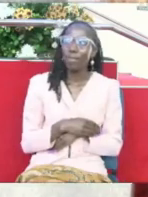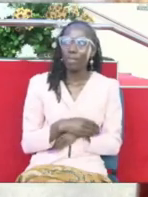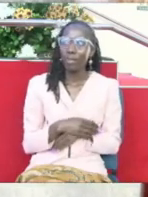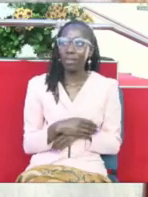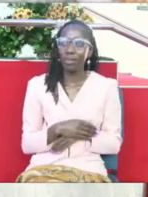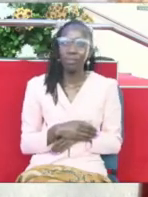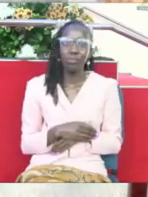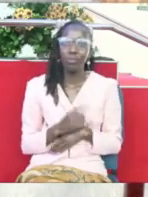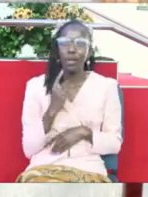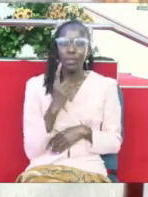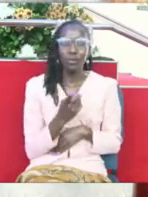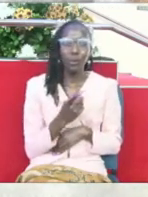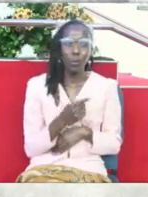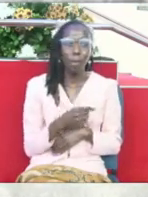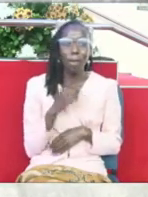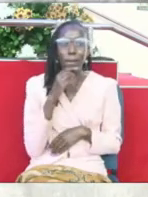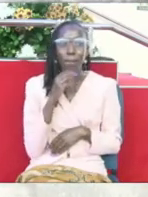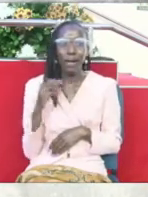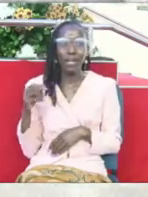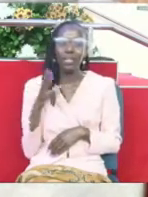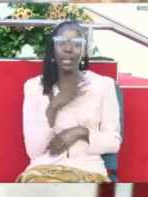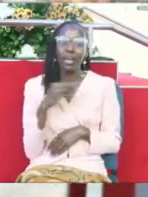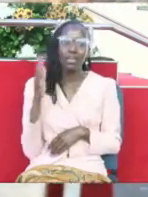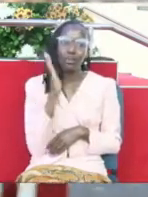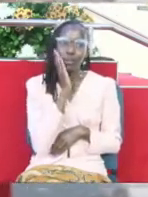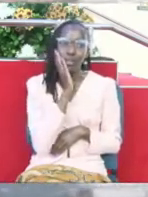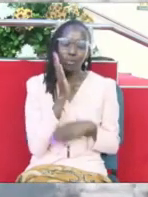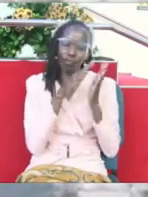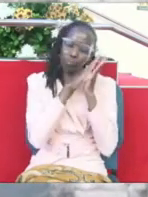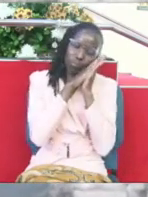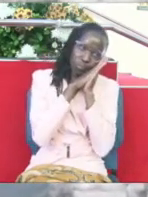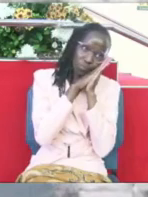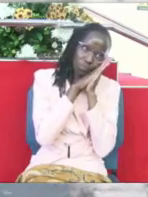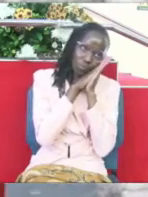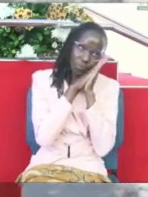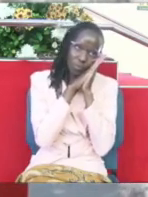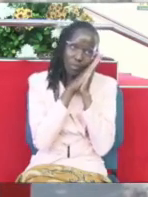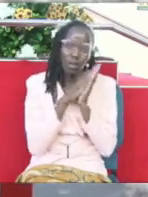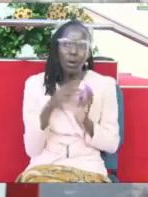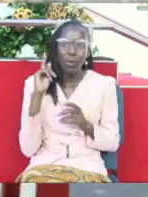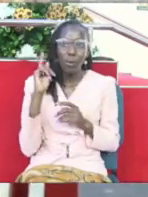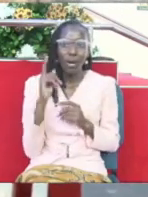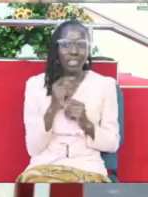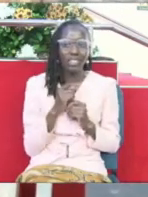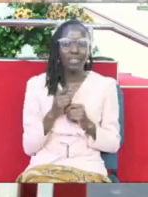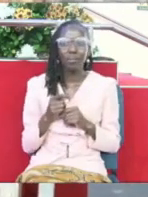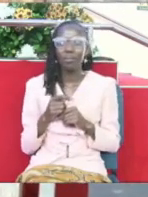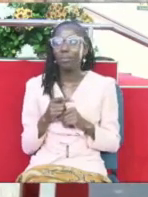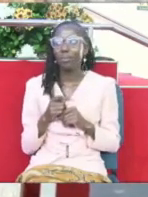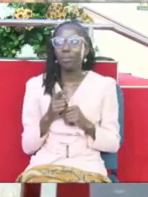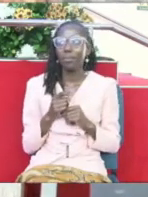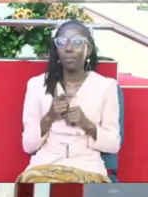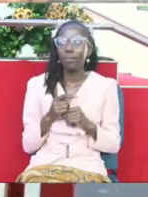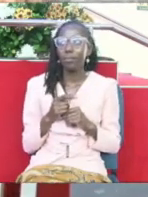his wife and his children in the house. Hivyo basi huyu bwana alikuwa amelala na bibi na watoto wake kwenye nyumba. One such guy came. Jamaa mmoja kama huyo akaja. Na